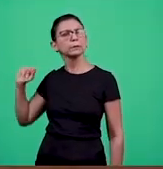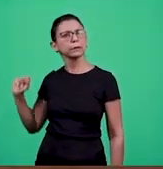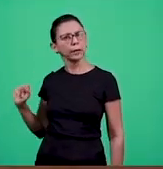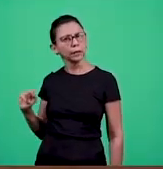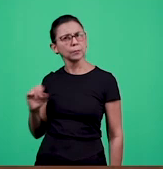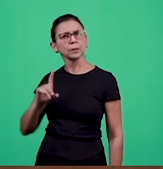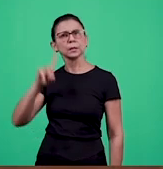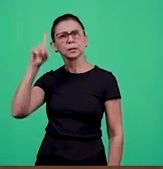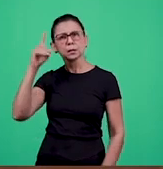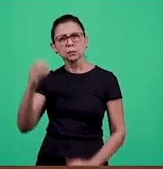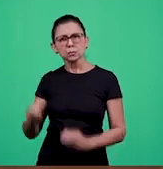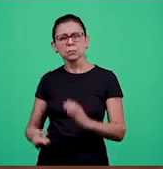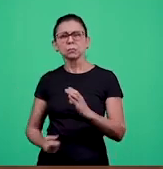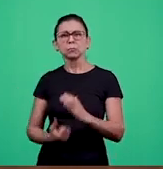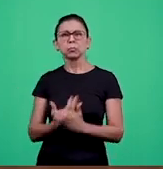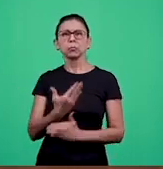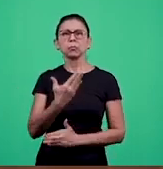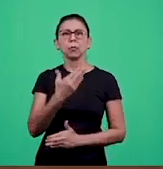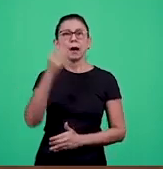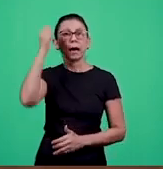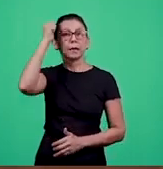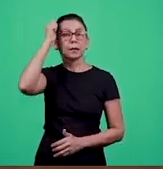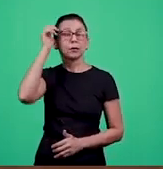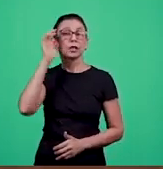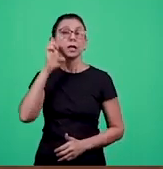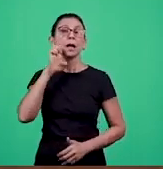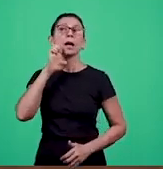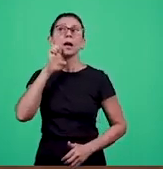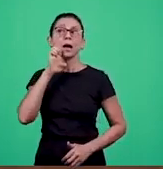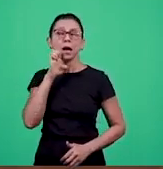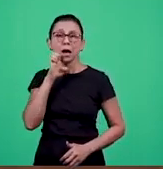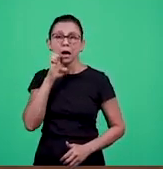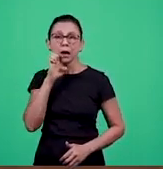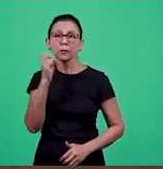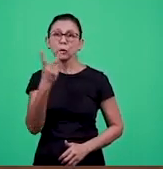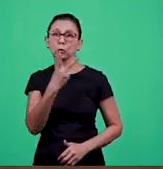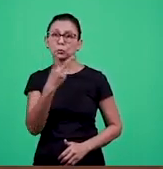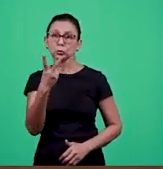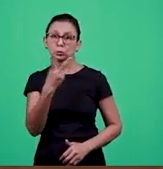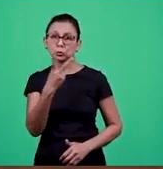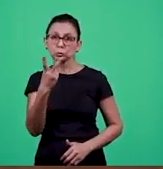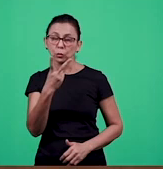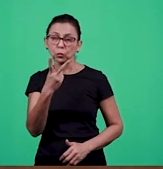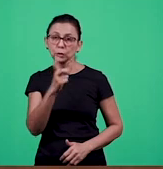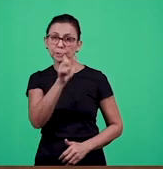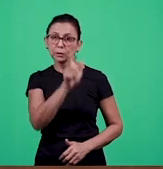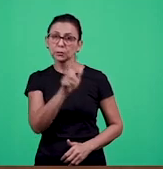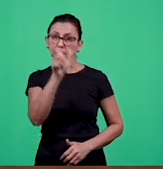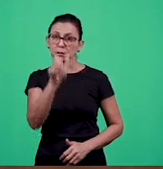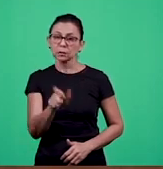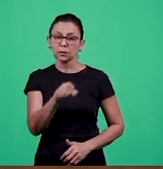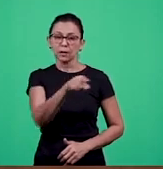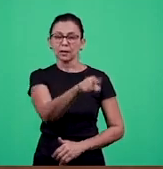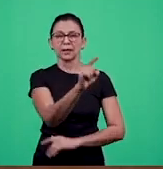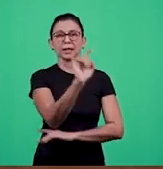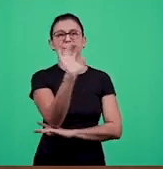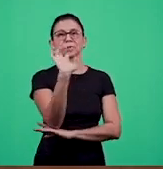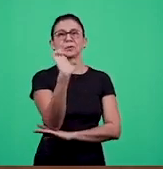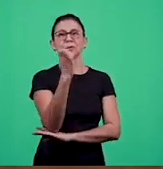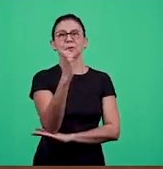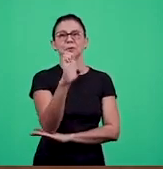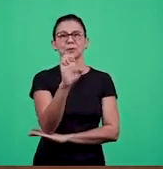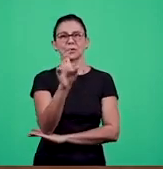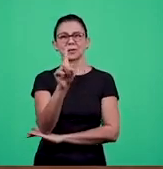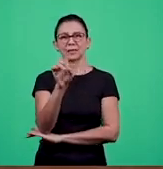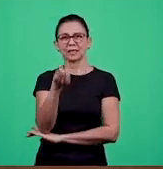a long time ago, since God created Adam and Eve and put them in the Garden of Eden. It was